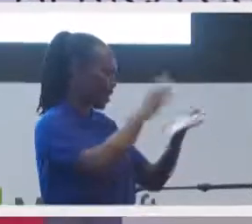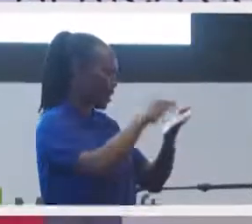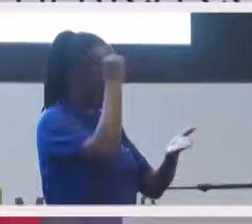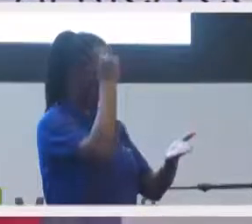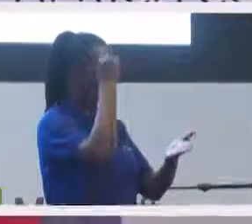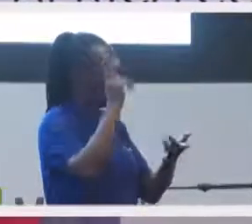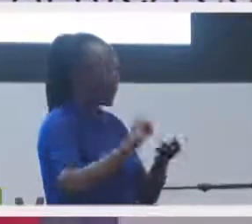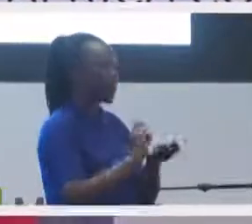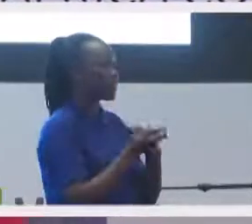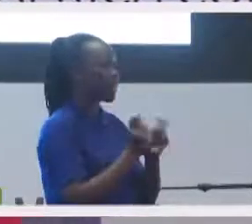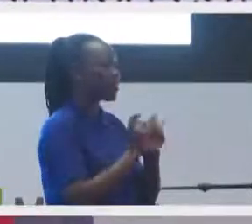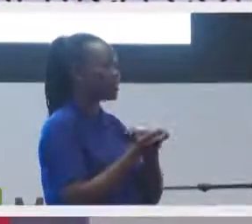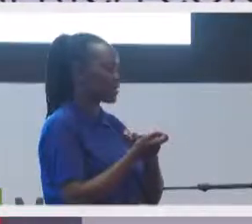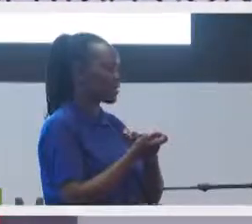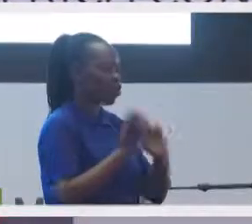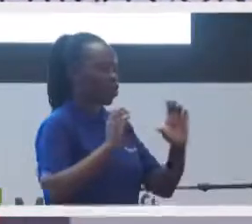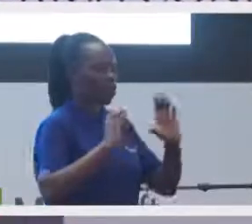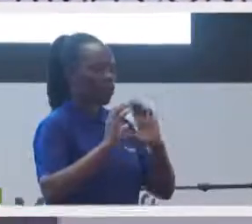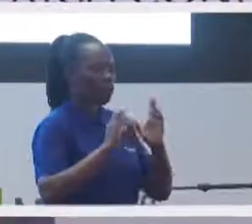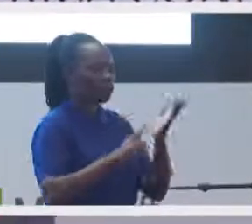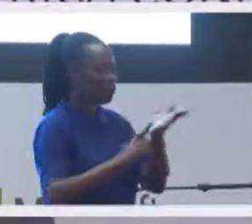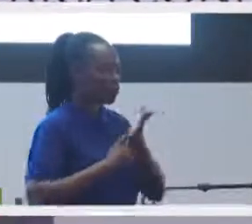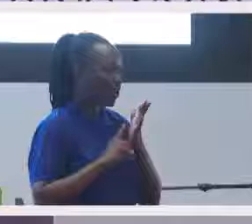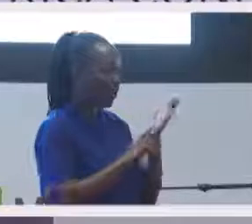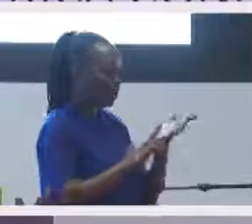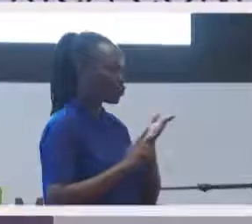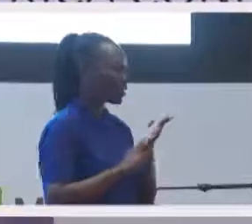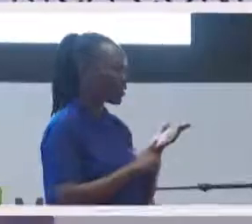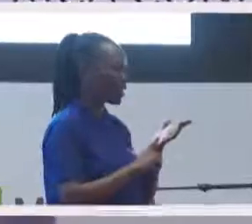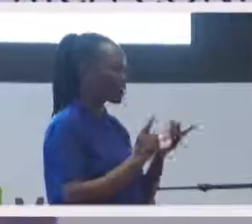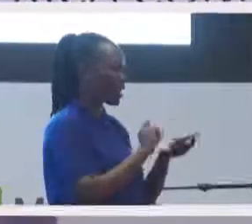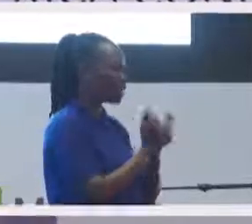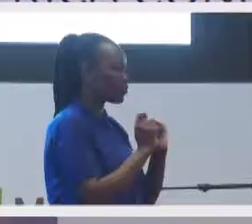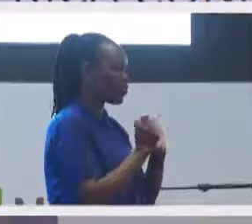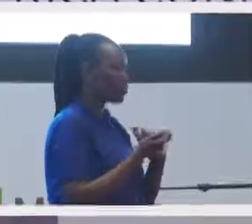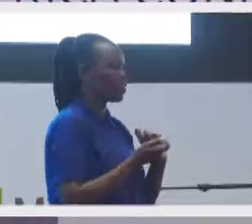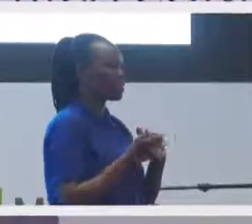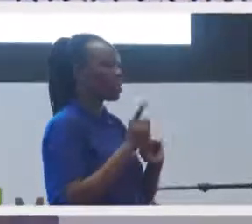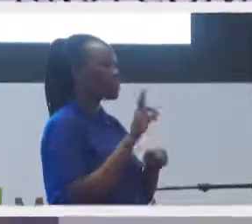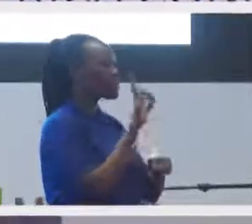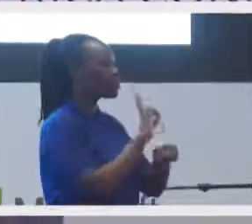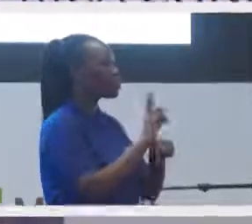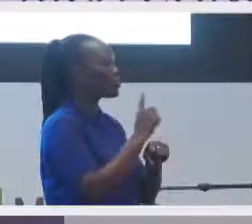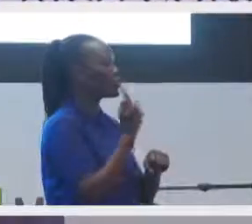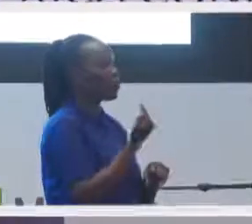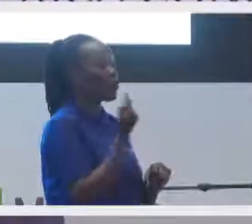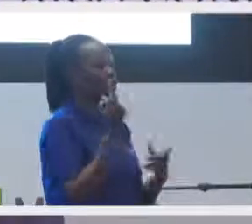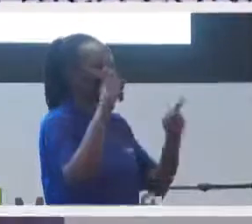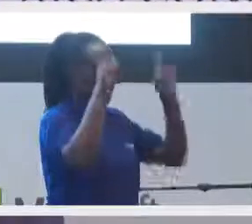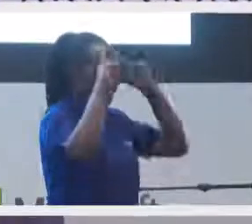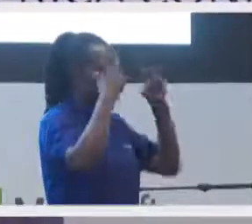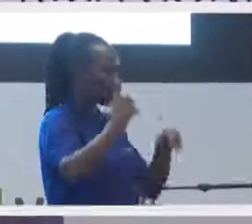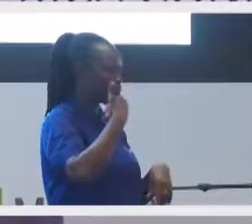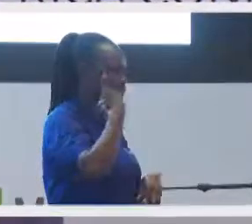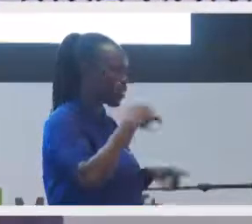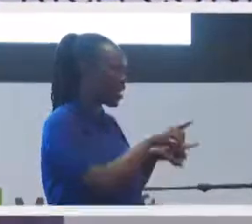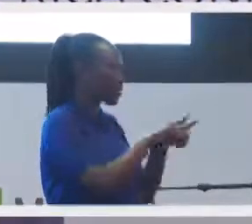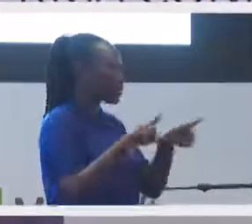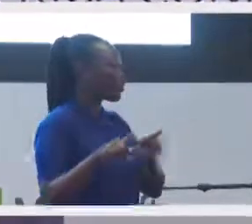transcribing conversations around you and using just your Android phone, and